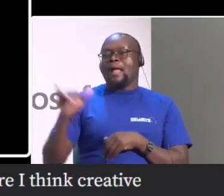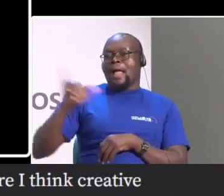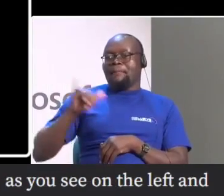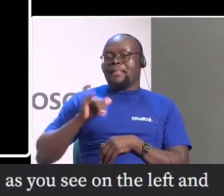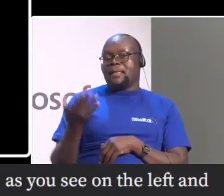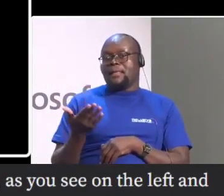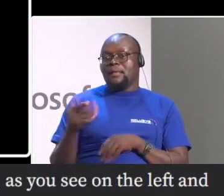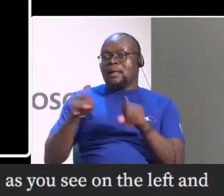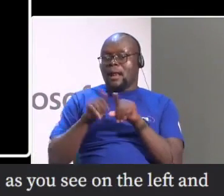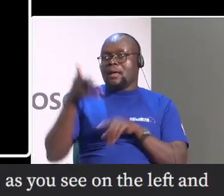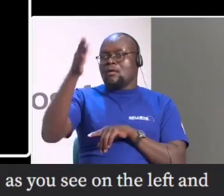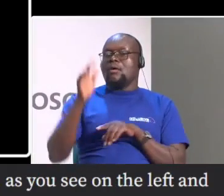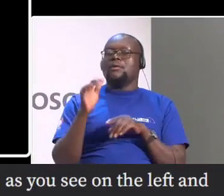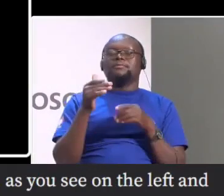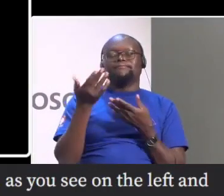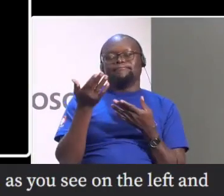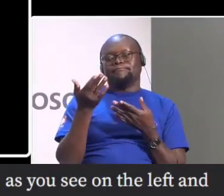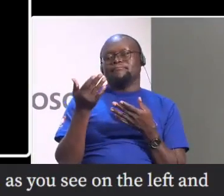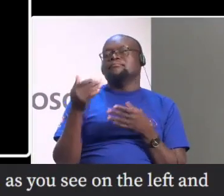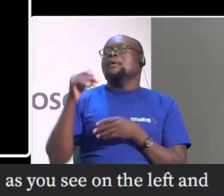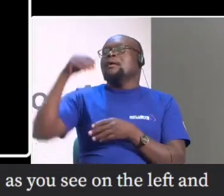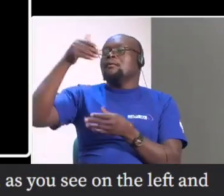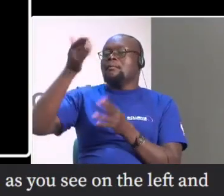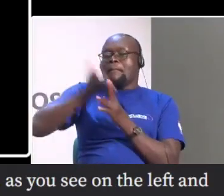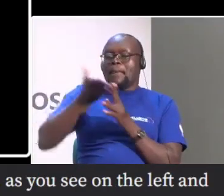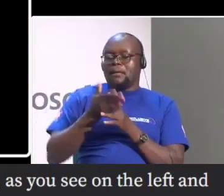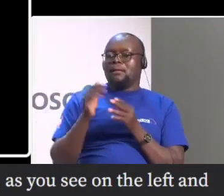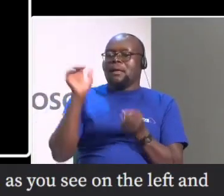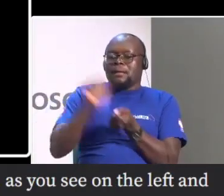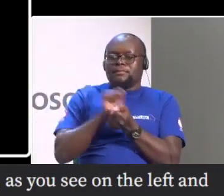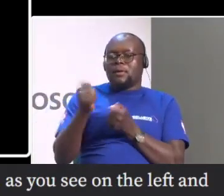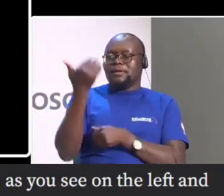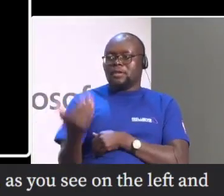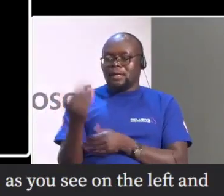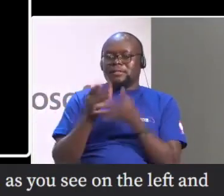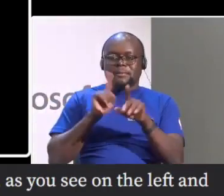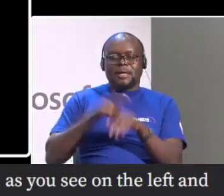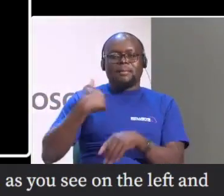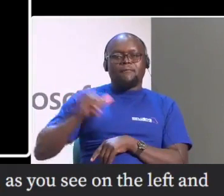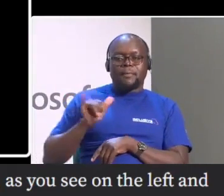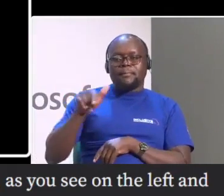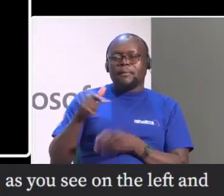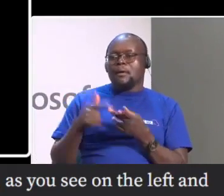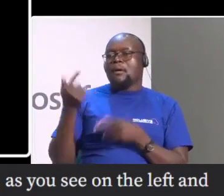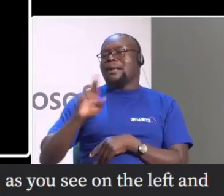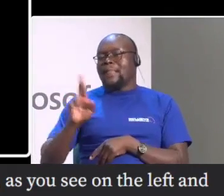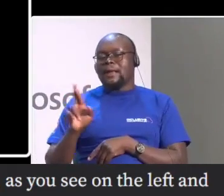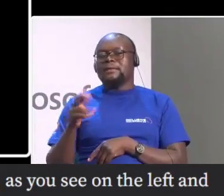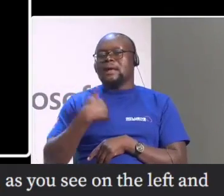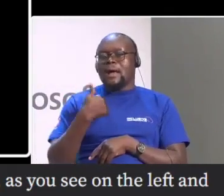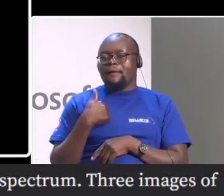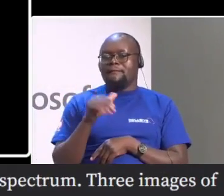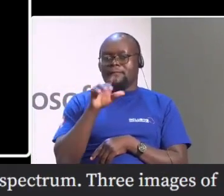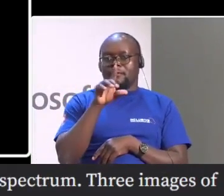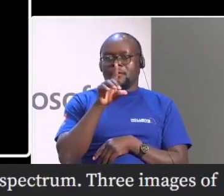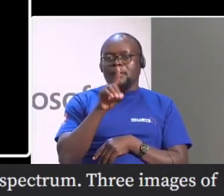empathy, like the Godfather. In the middle is a spoilt child who you kind of sometimes have empathy for, and on the right is the Dalai